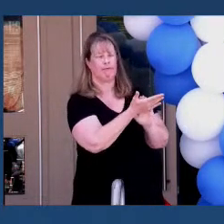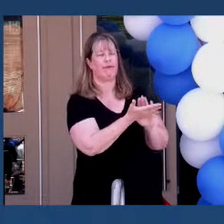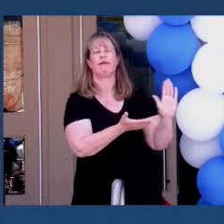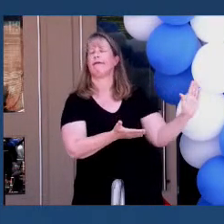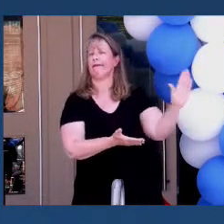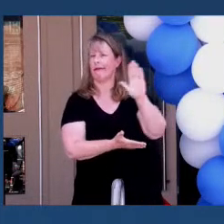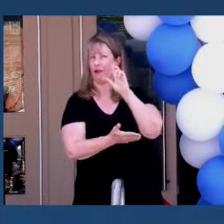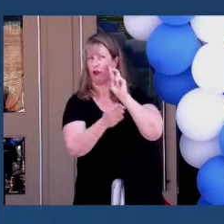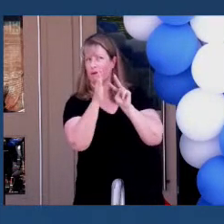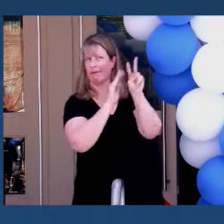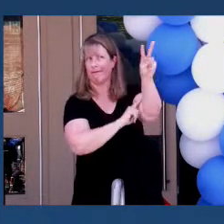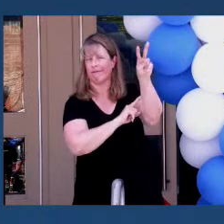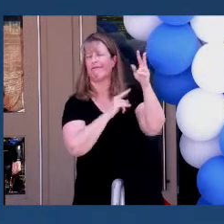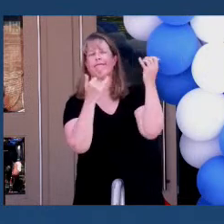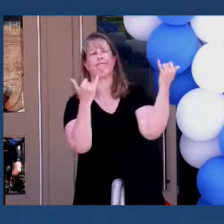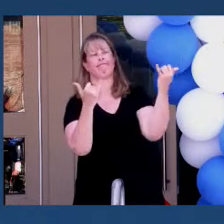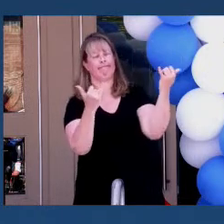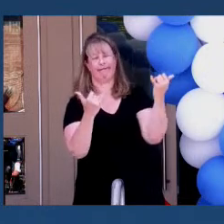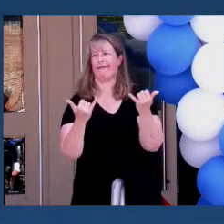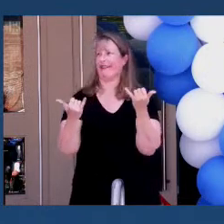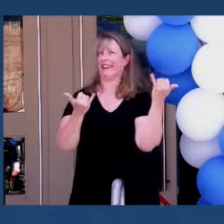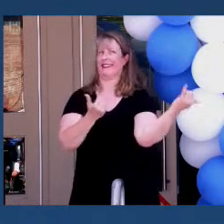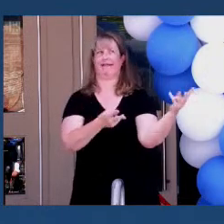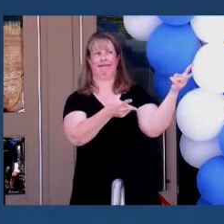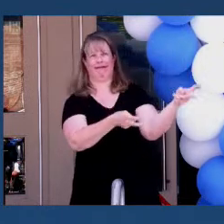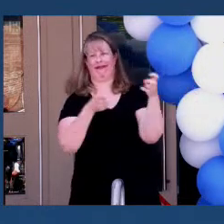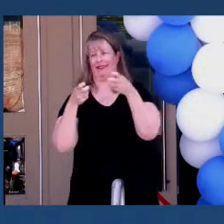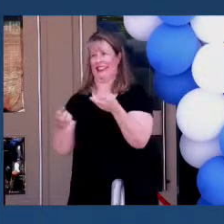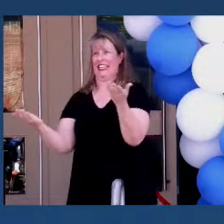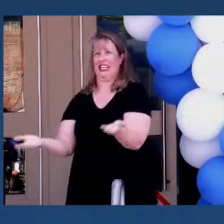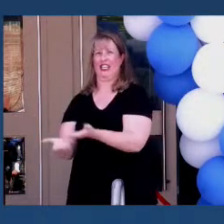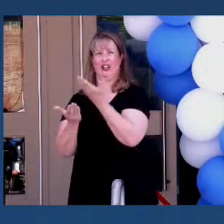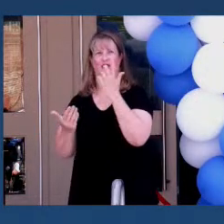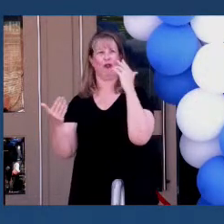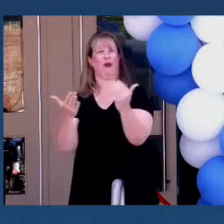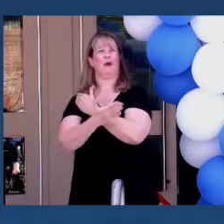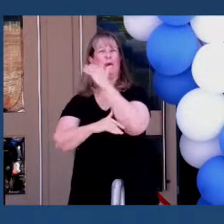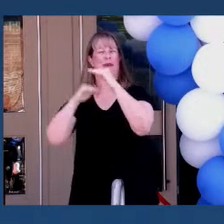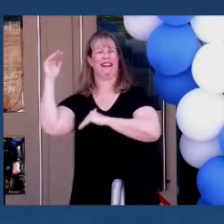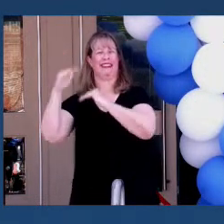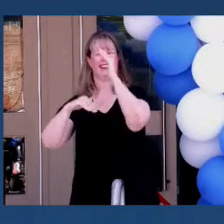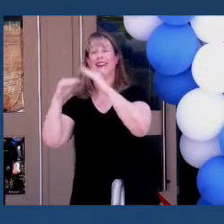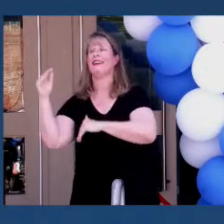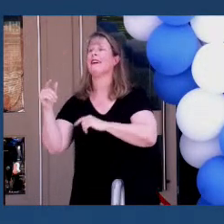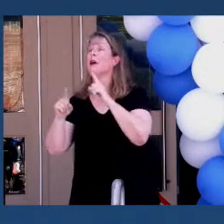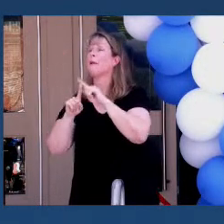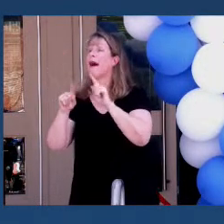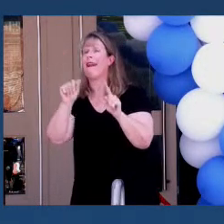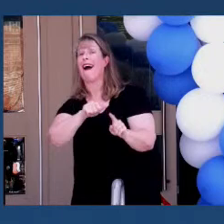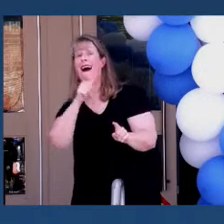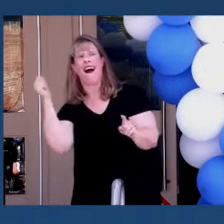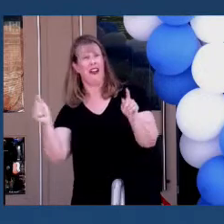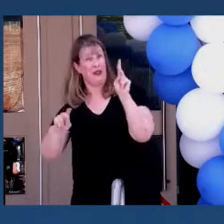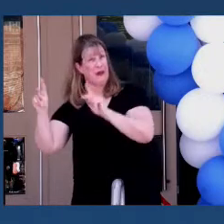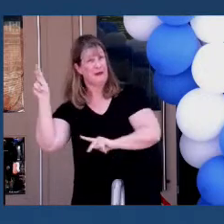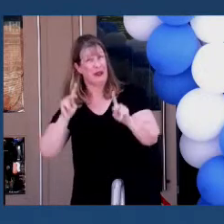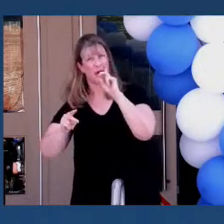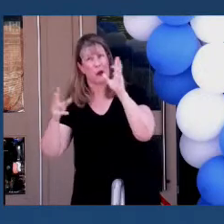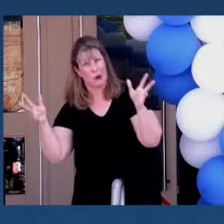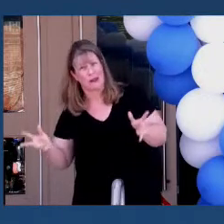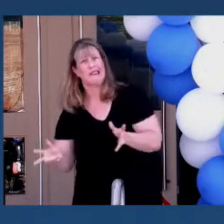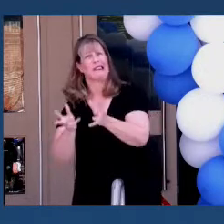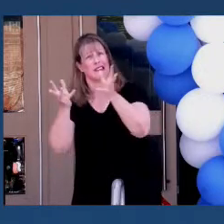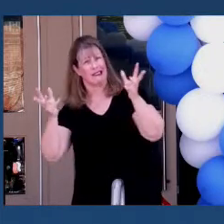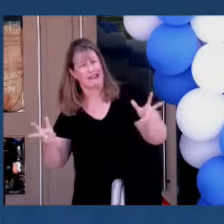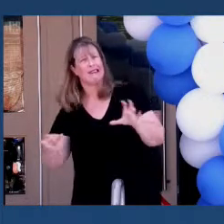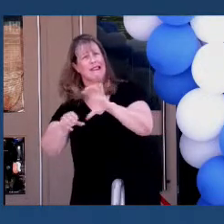credit for today in this physical plant. But I know of no one else who championed more for this to happen